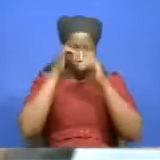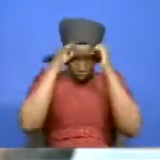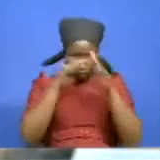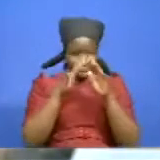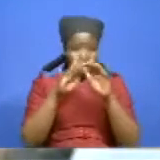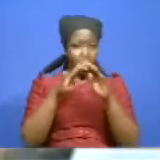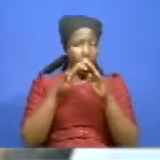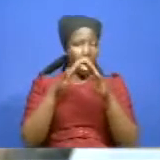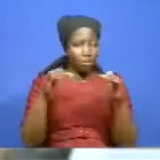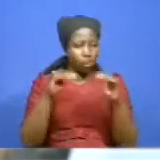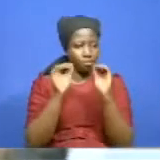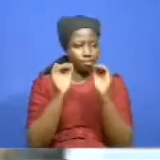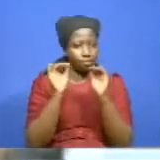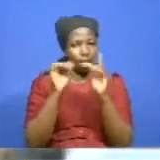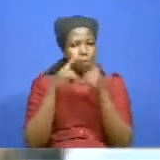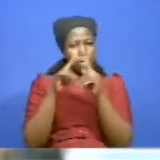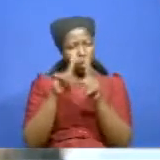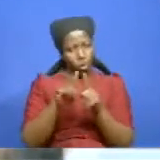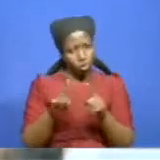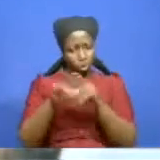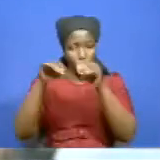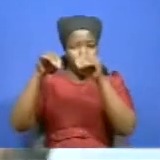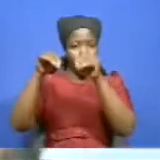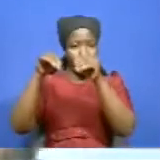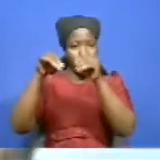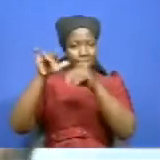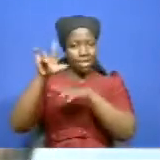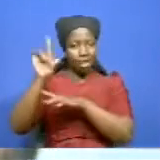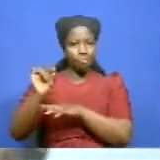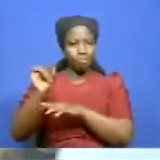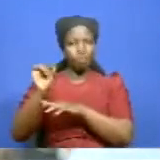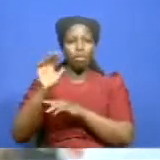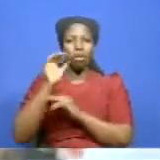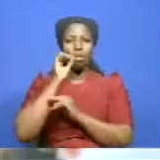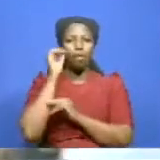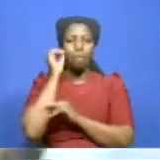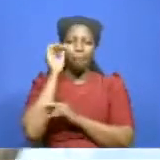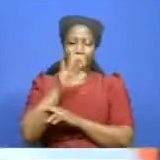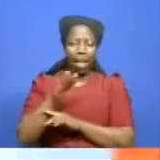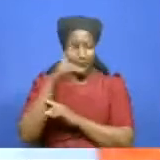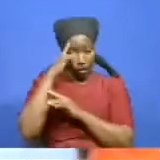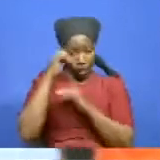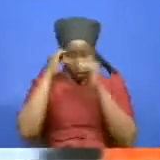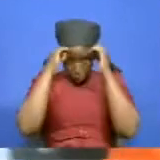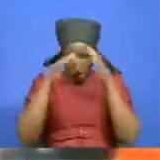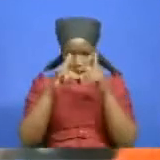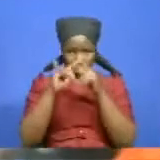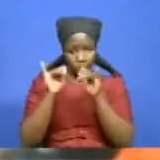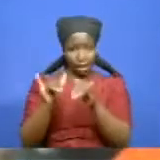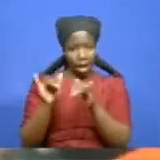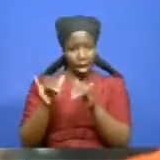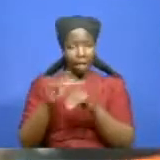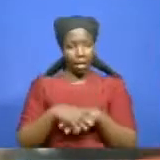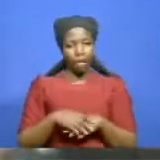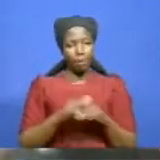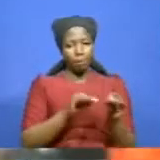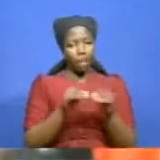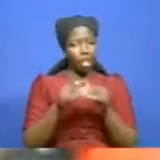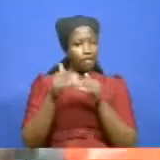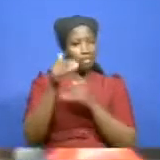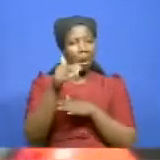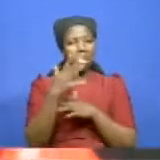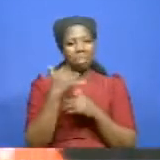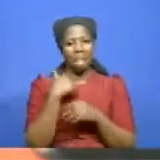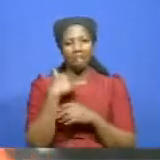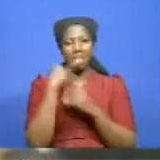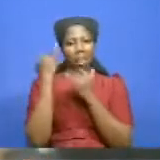and not just student housing, but quality, affordable residential areas for students to live in. But going forward, perhaps there is